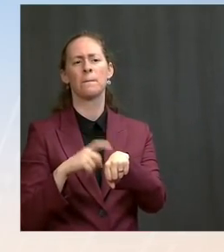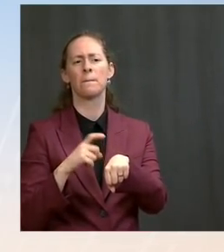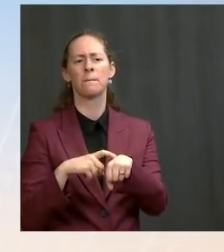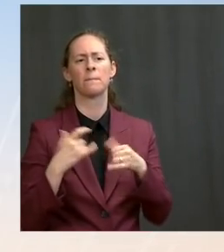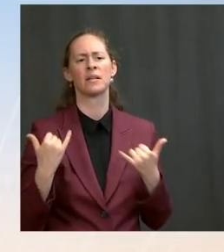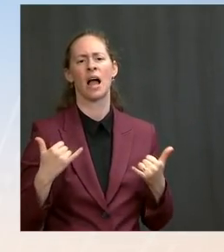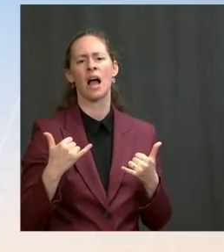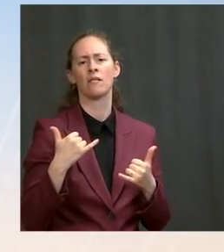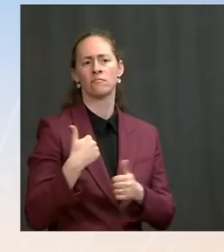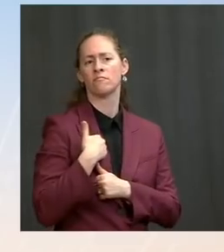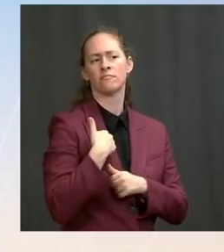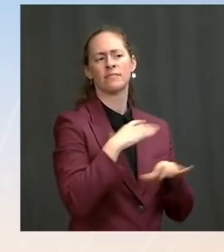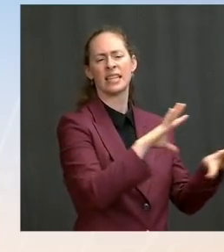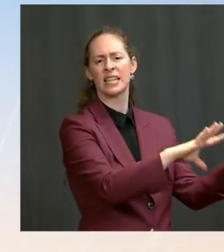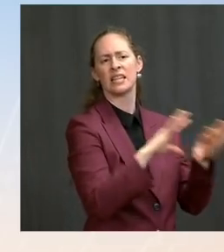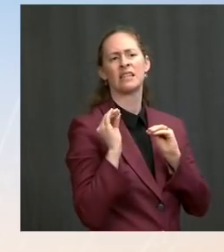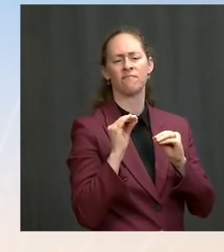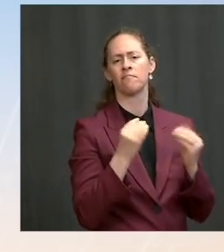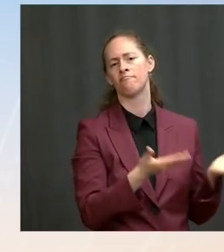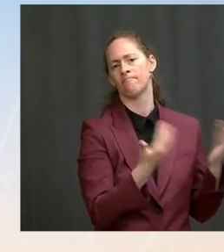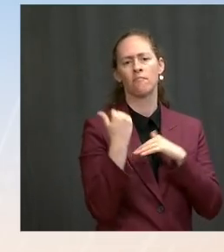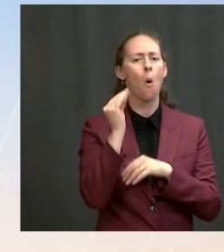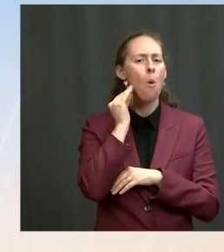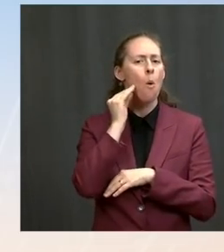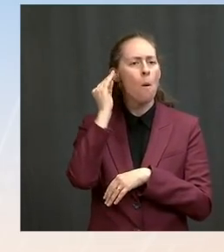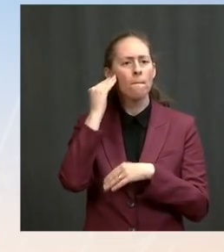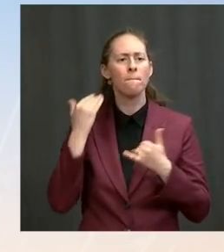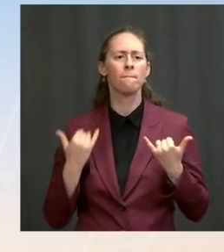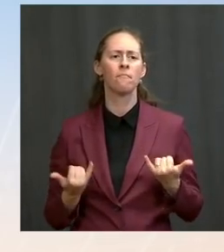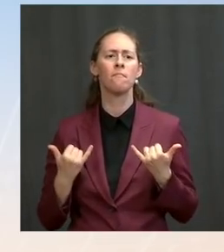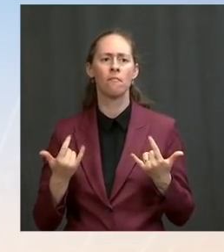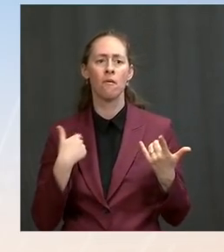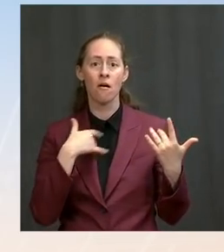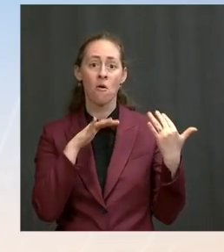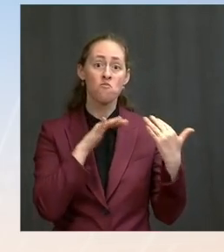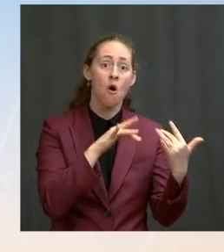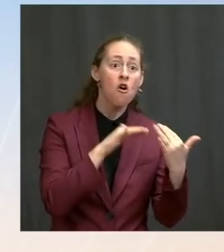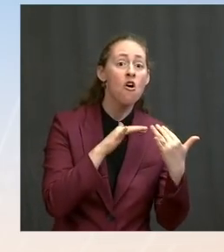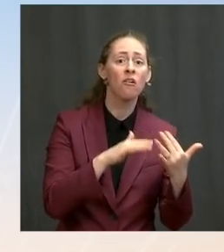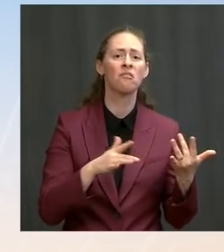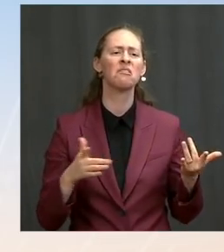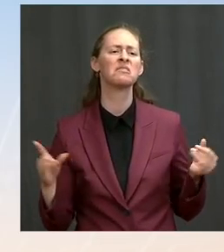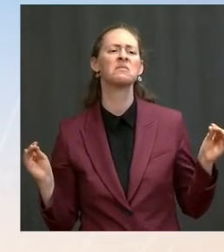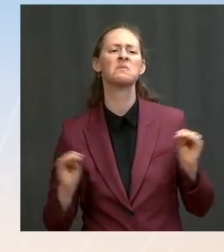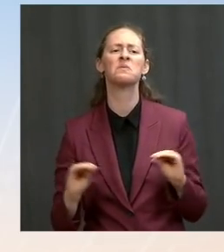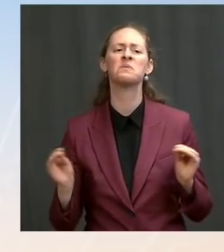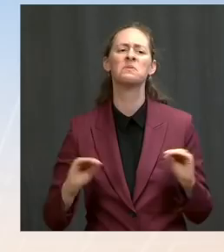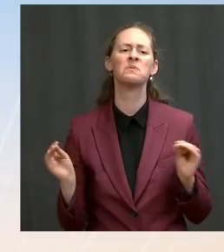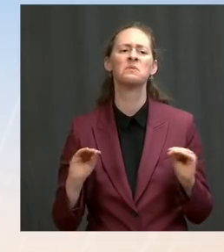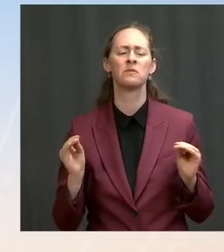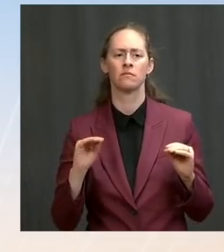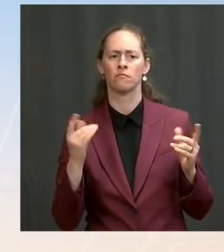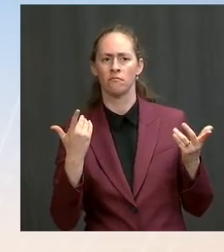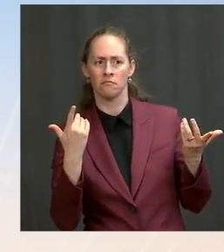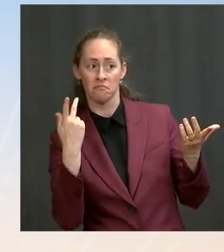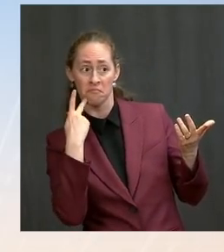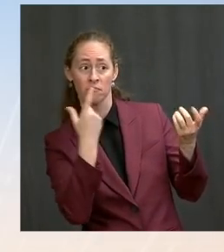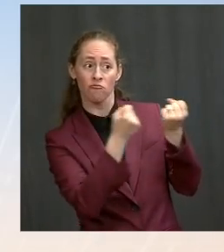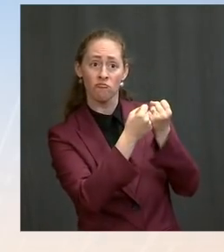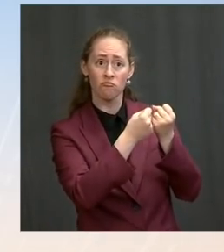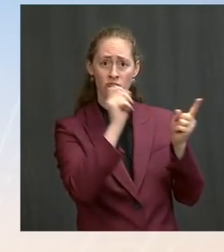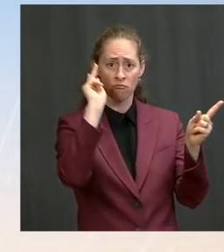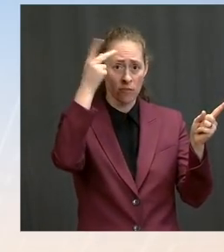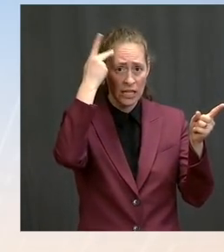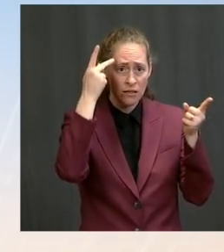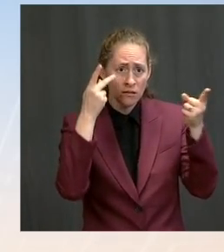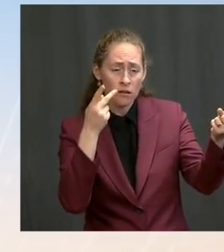home, and that there is not a military solution to the war in Afghanistan. We need to continue to support a political process, a political solution,